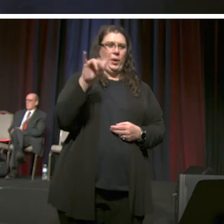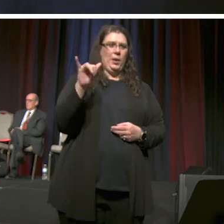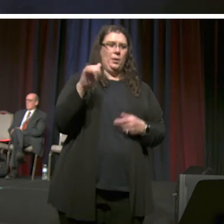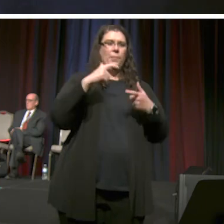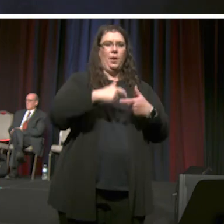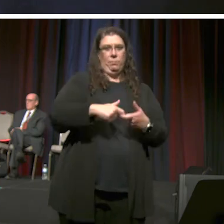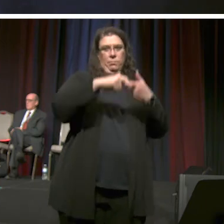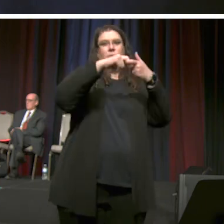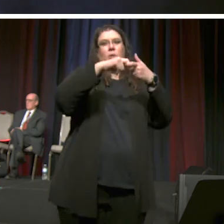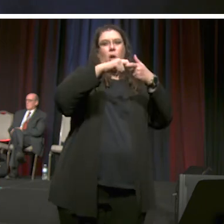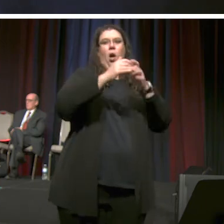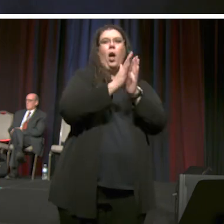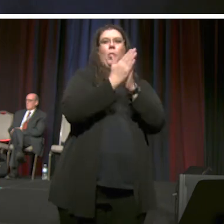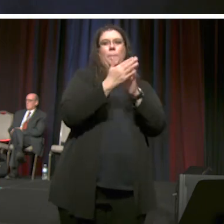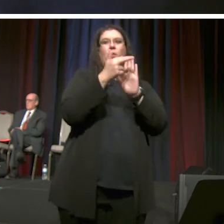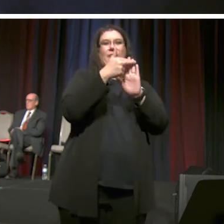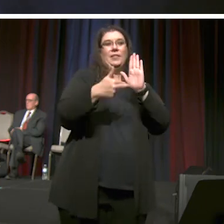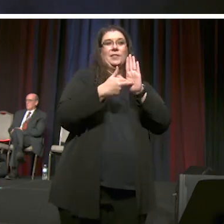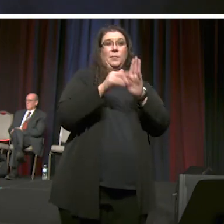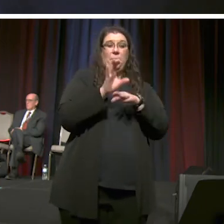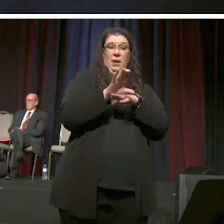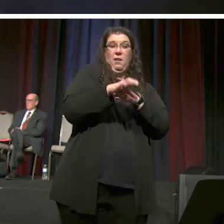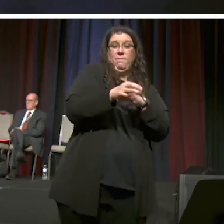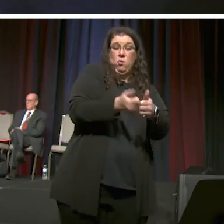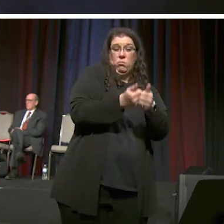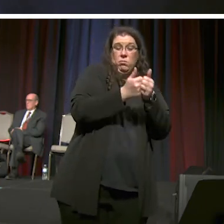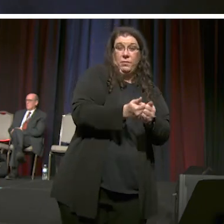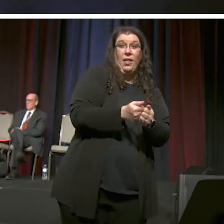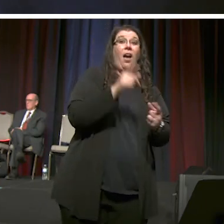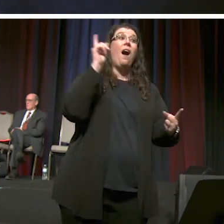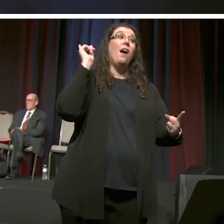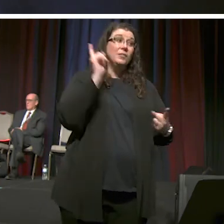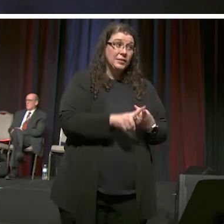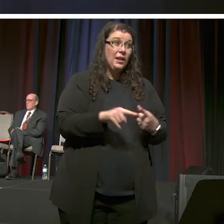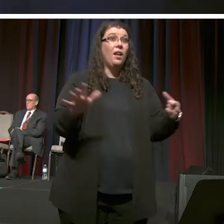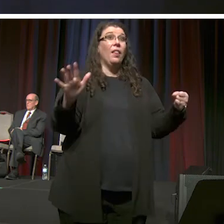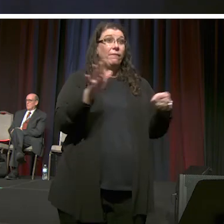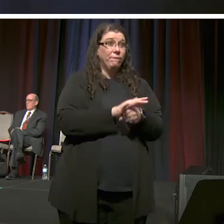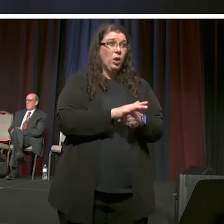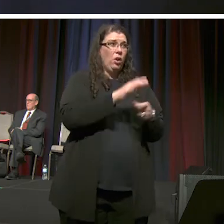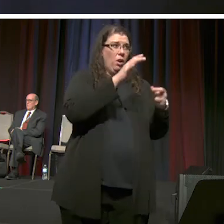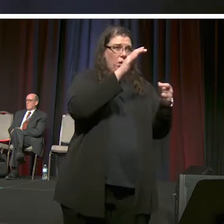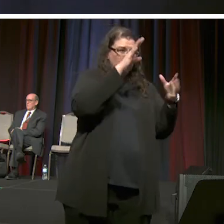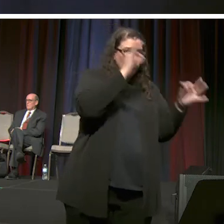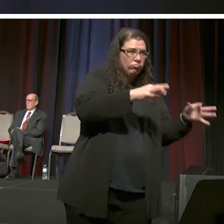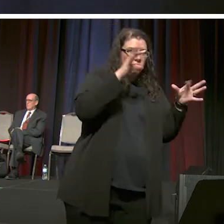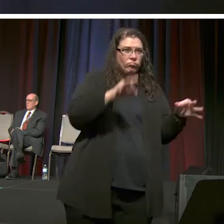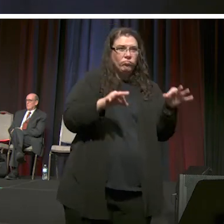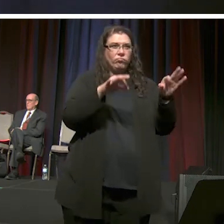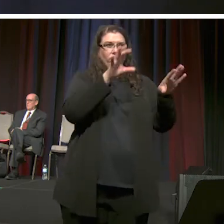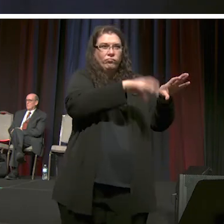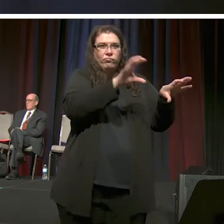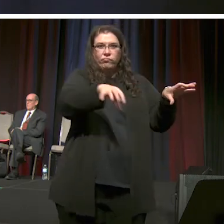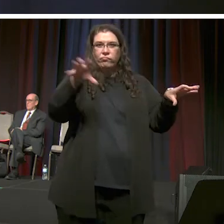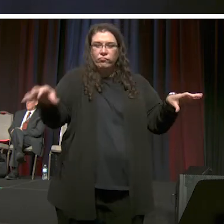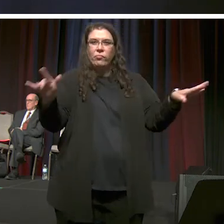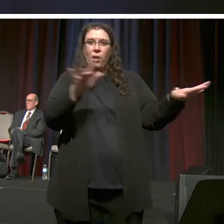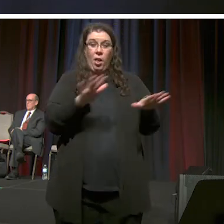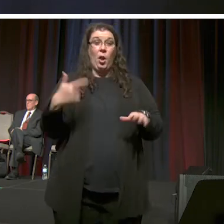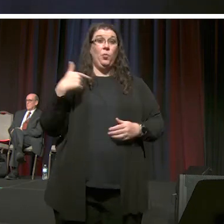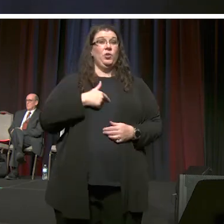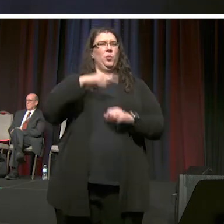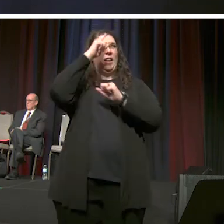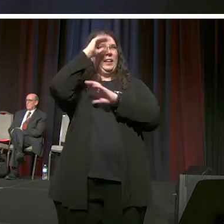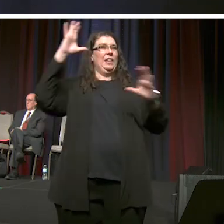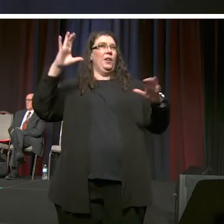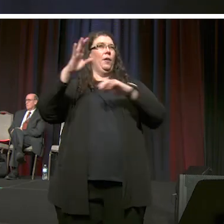Discipline being enforced until there is a full realignment, which we would envision would be in the fall of 2021,